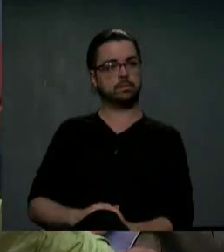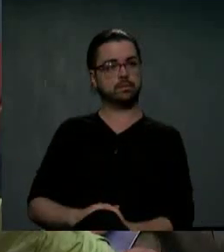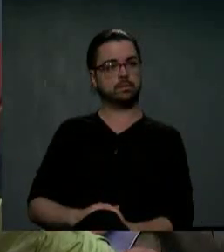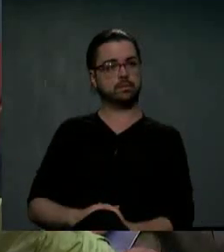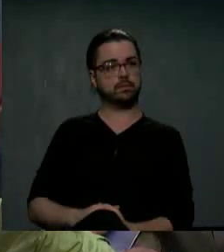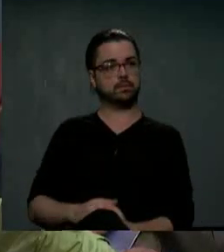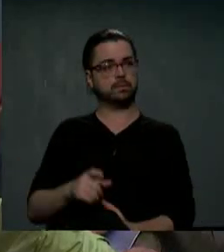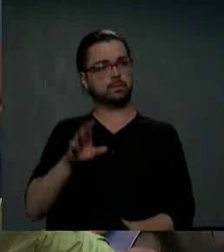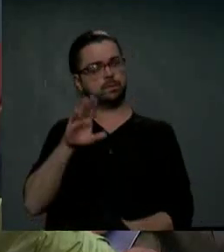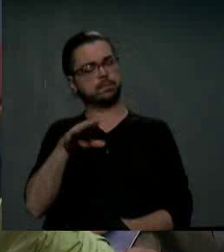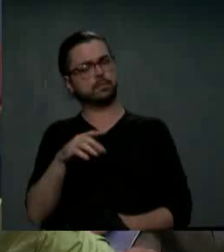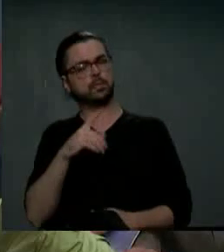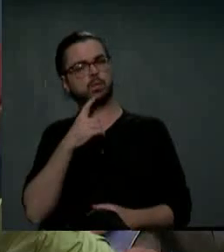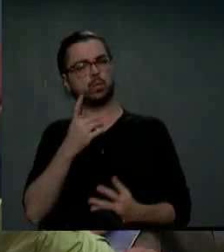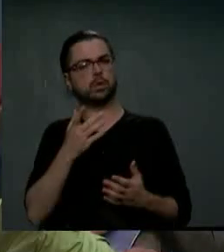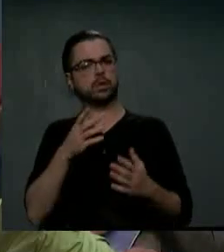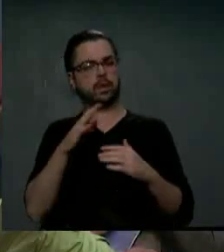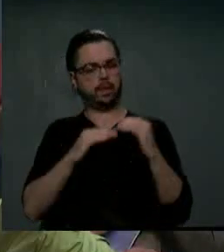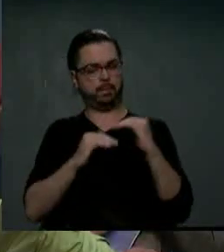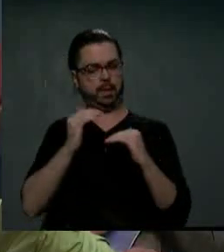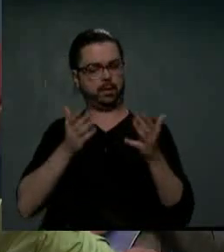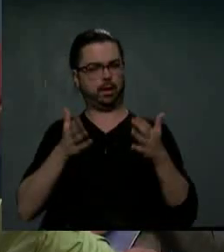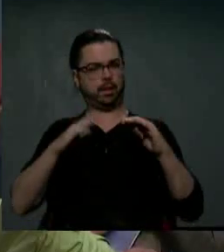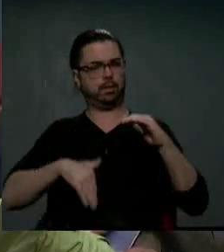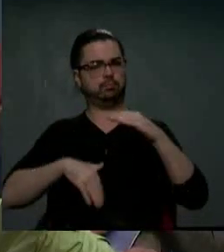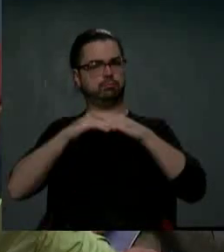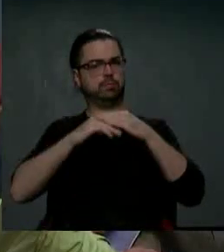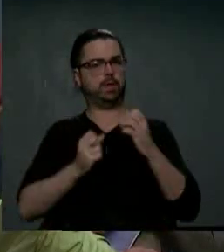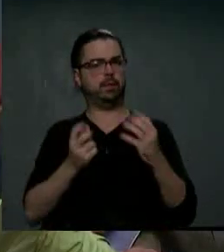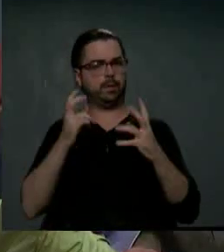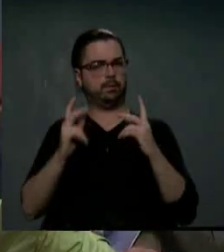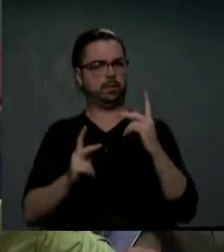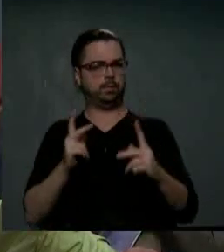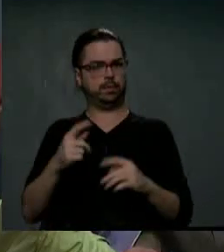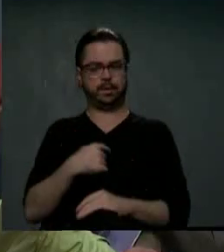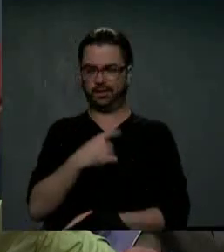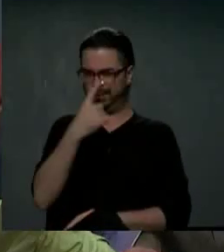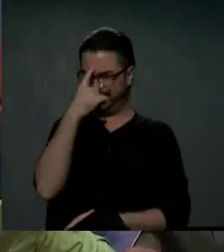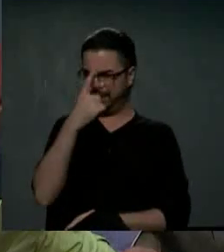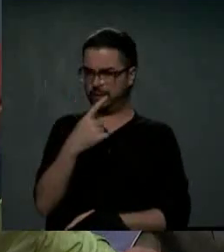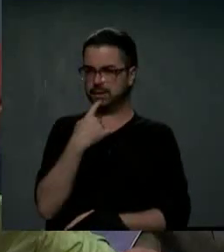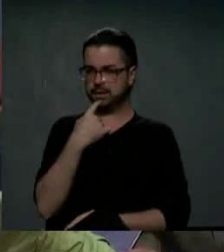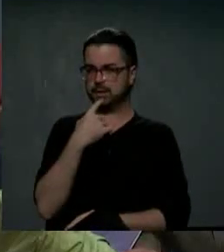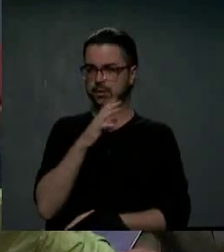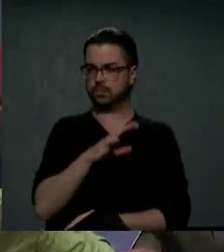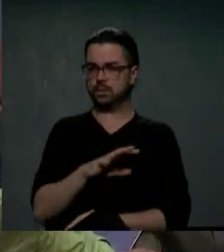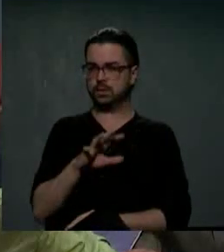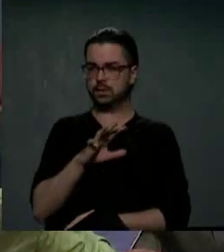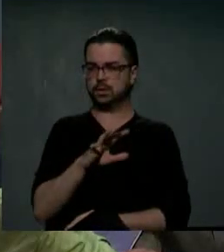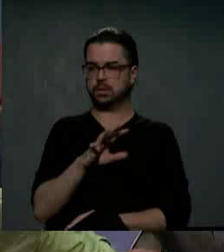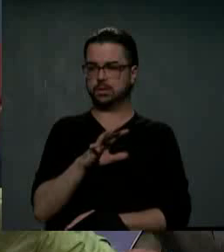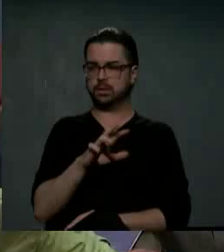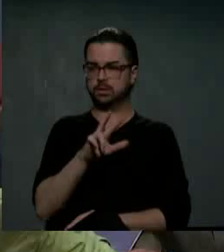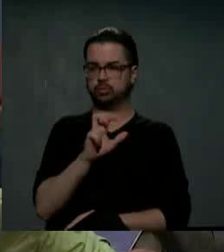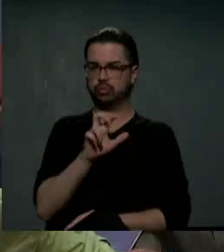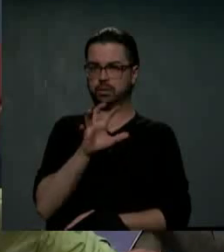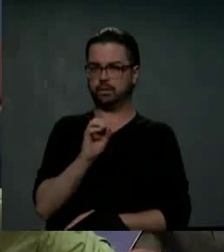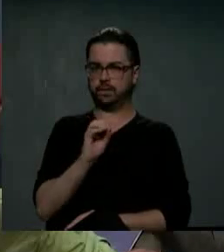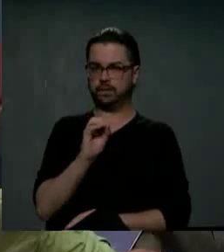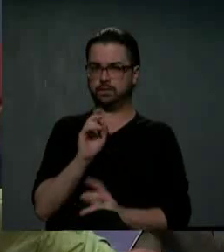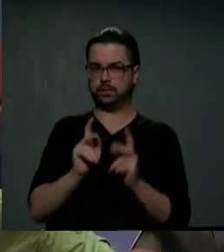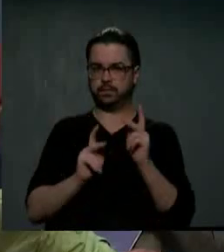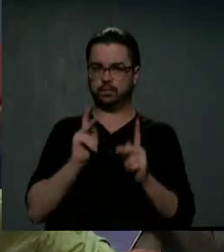What is the occupancy allowed for the building? I'm thinking they said it was like 350